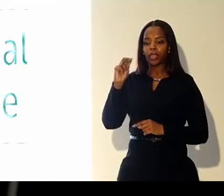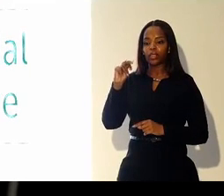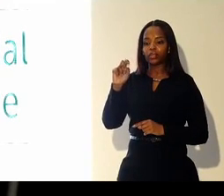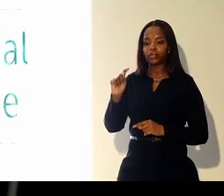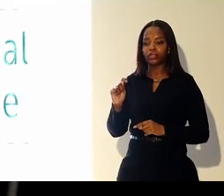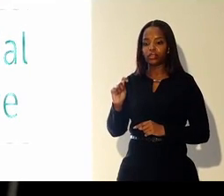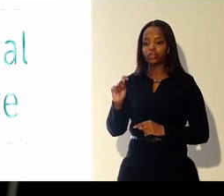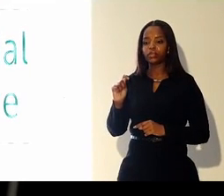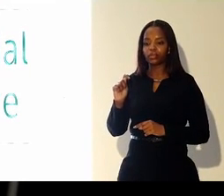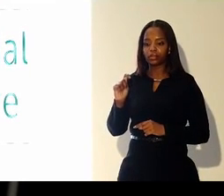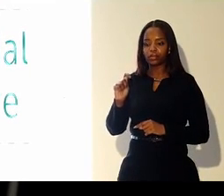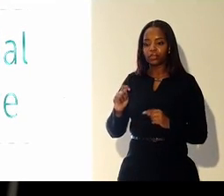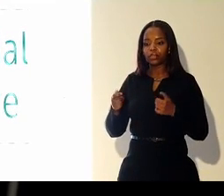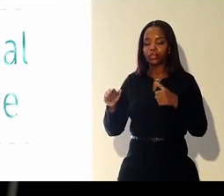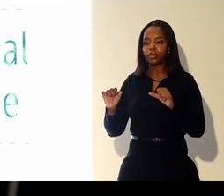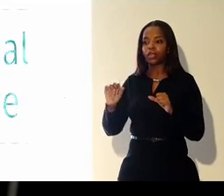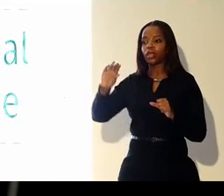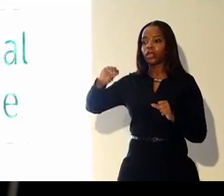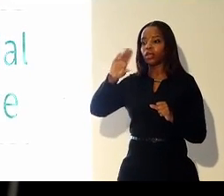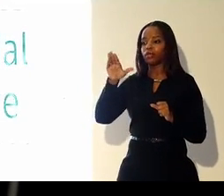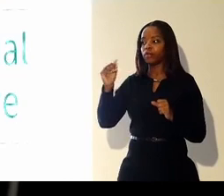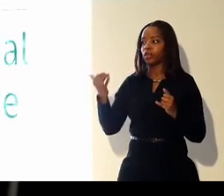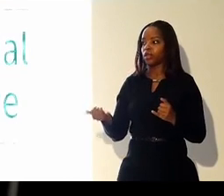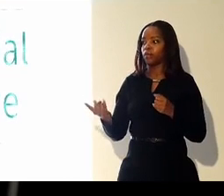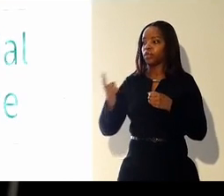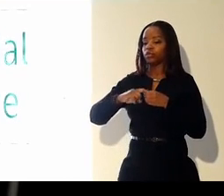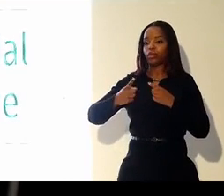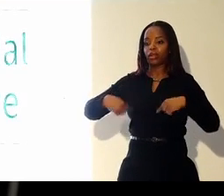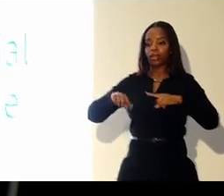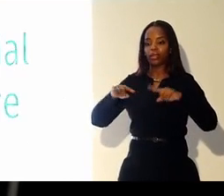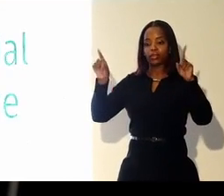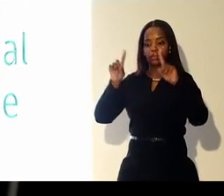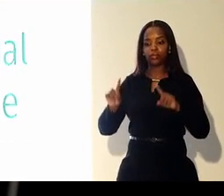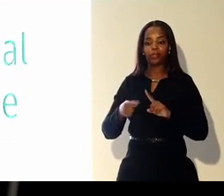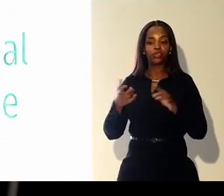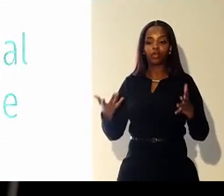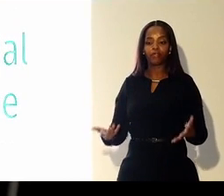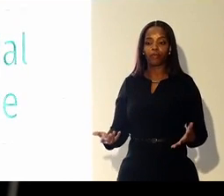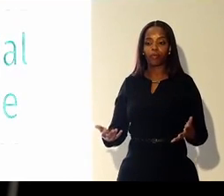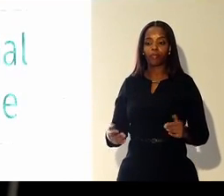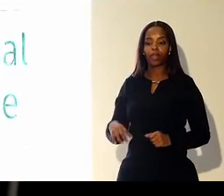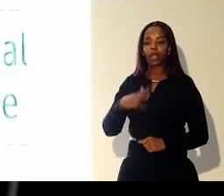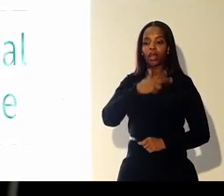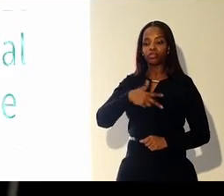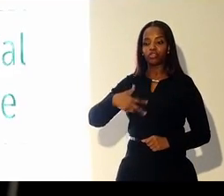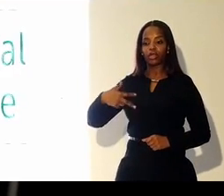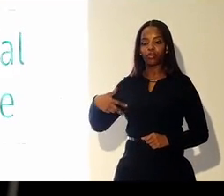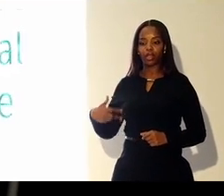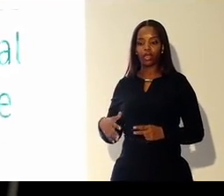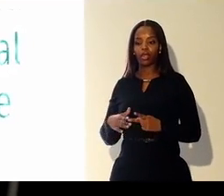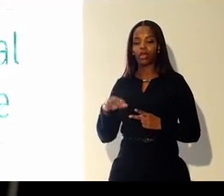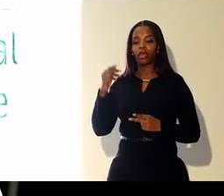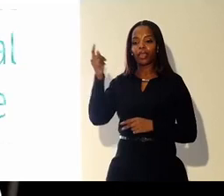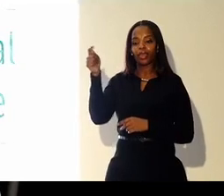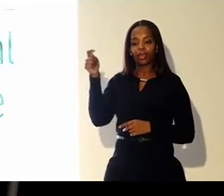social dialogue institutions in Africa who are joining us virtually from Algeria, Botswana, Kenya, Namibia, Madagascar,